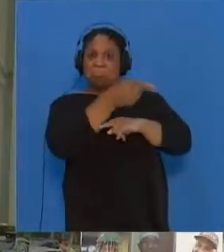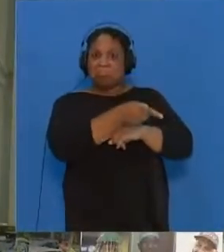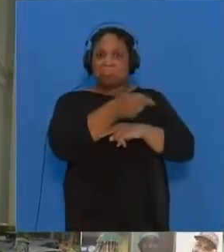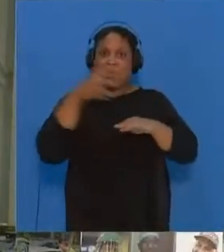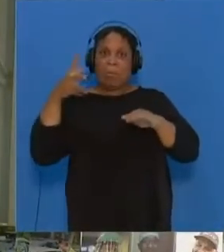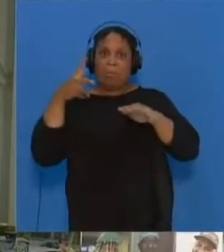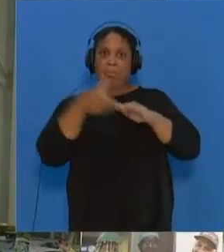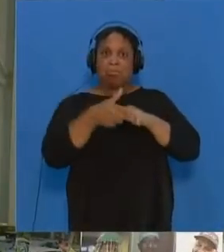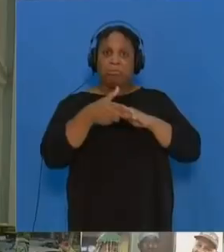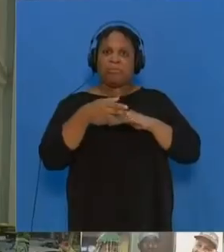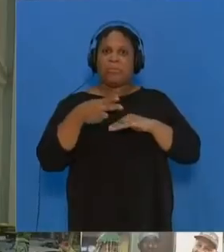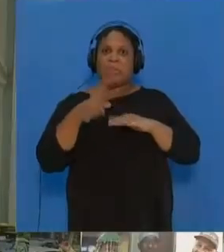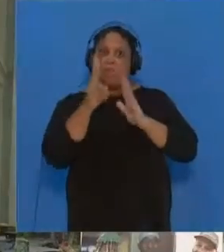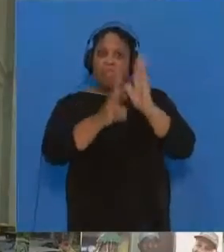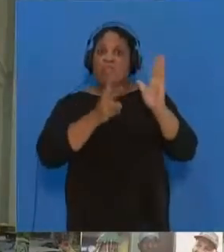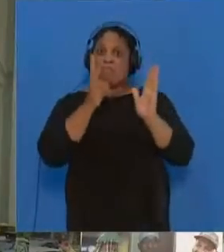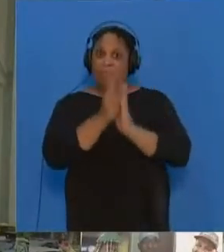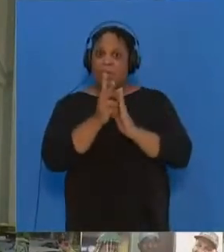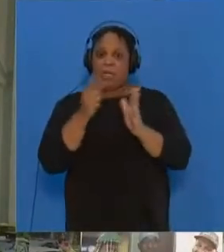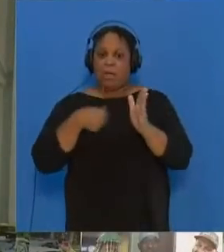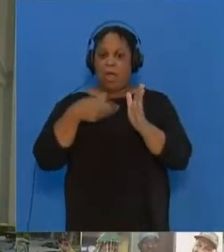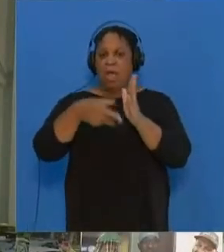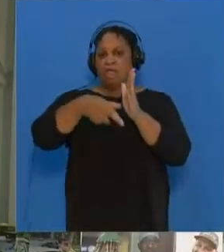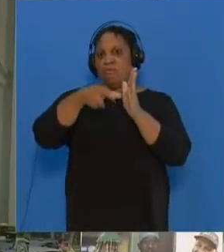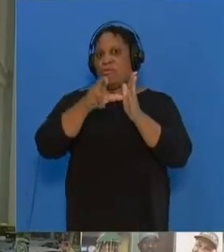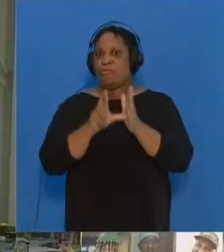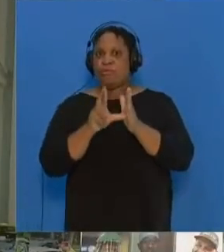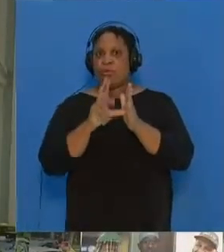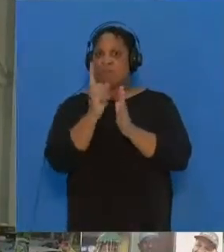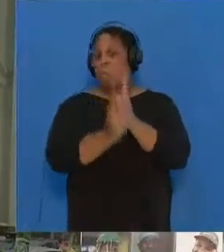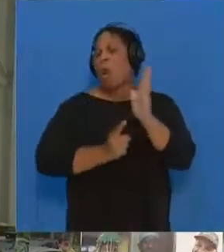the video. I've reviewed the video, or 1 hour,